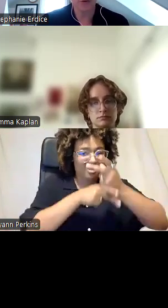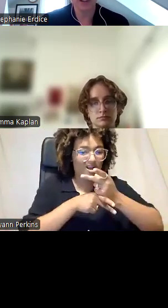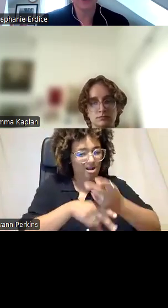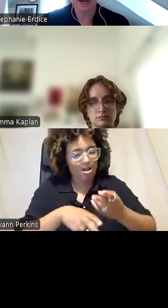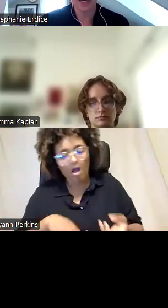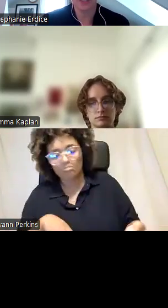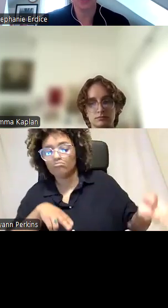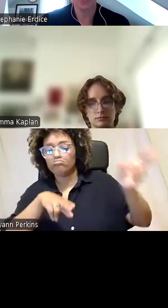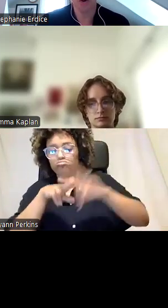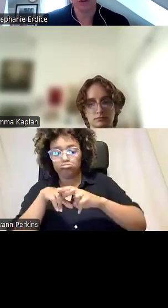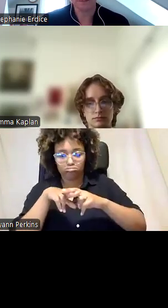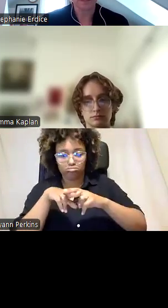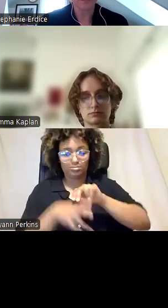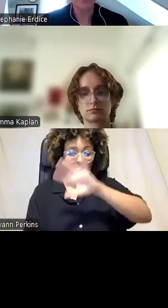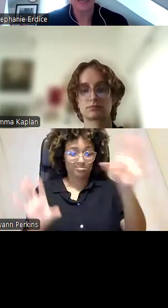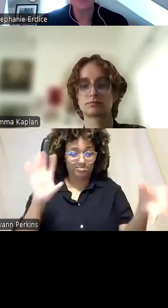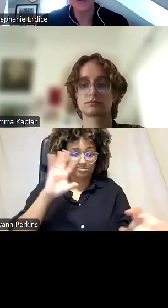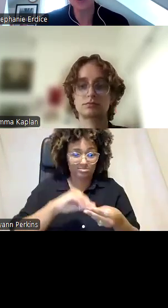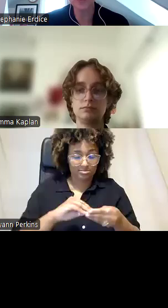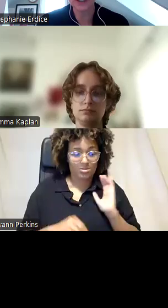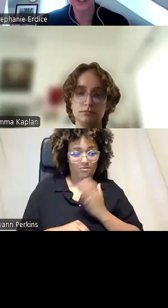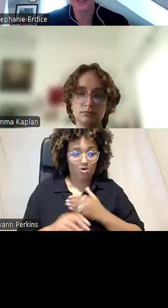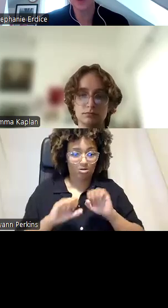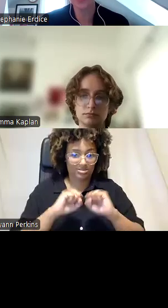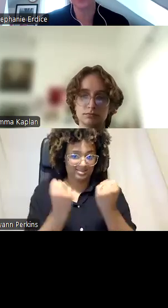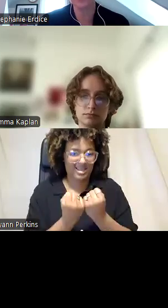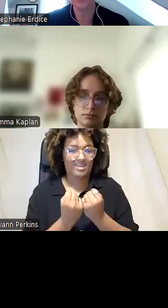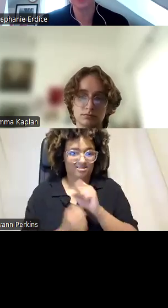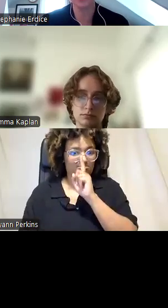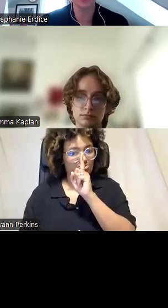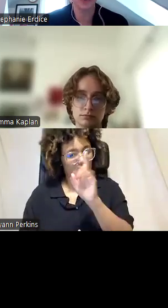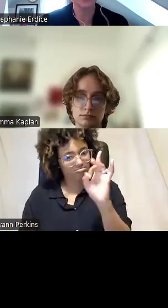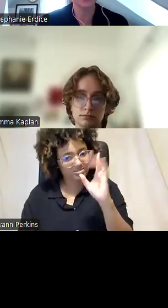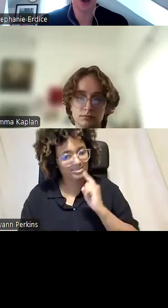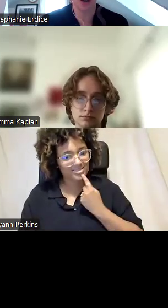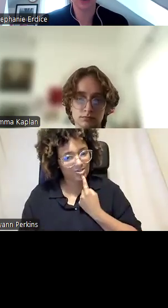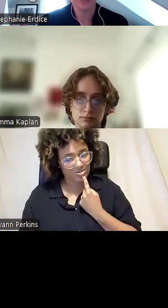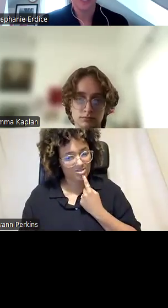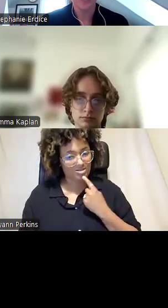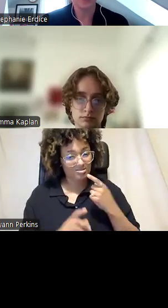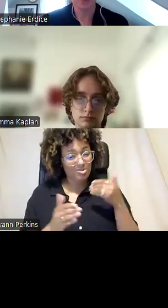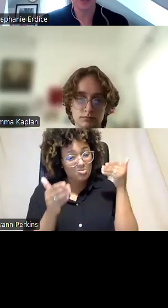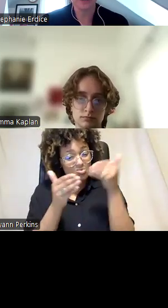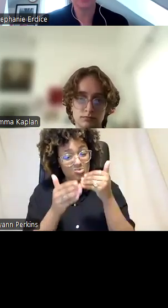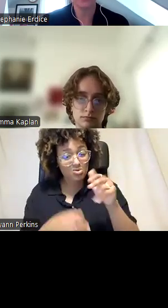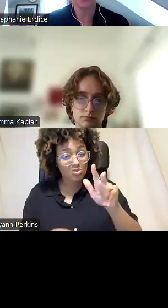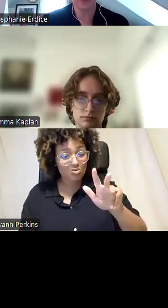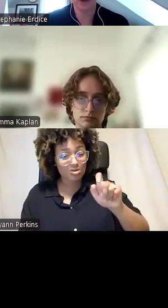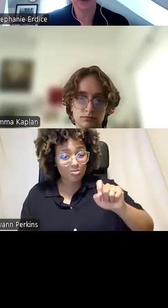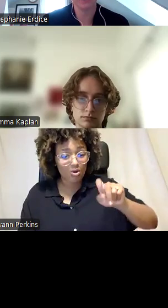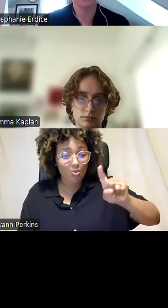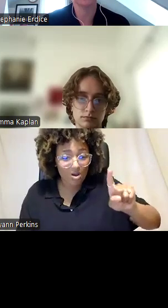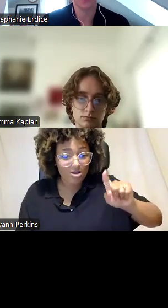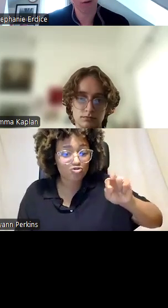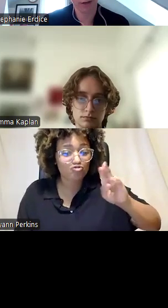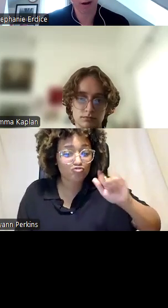up for our society as a whole, and they are reaching $3.1 trillion in productivity,